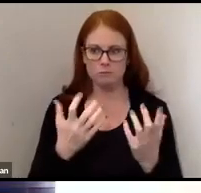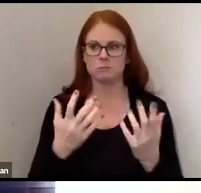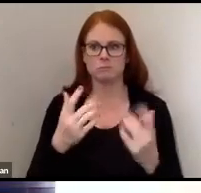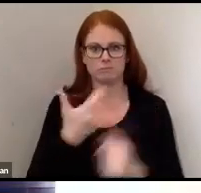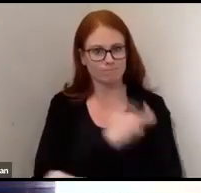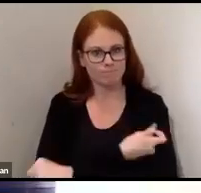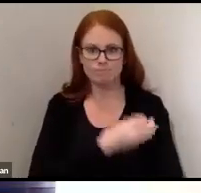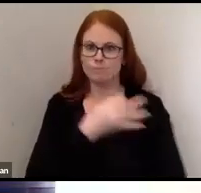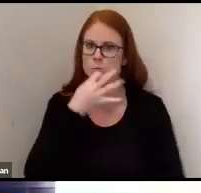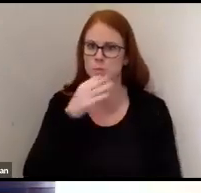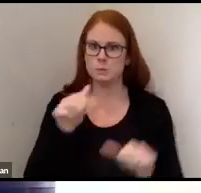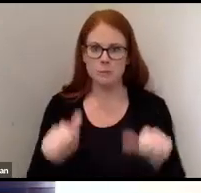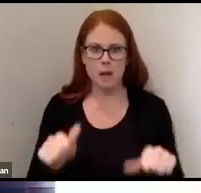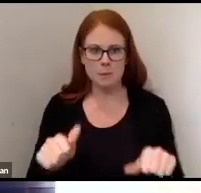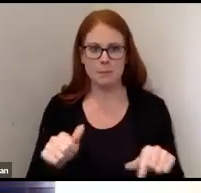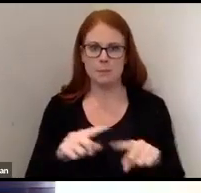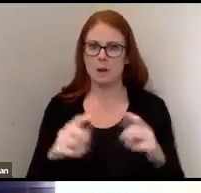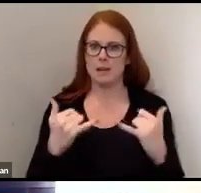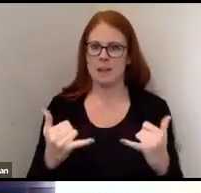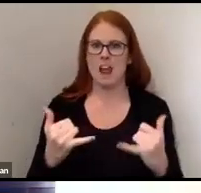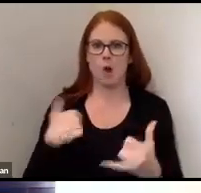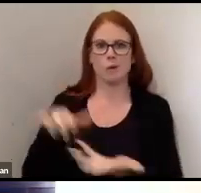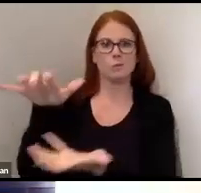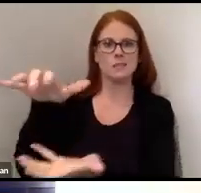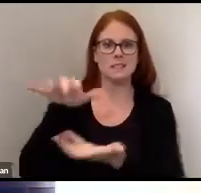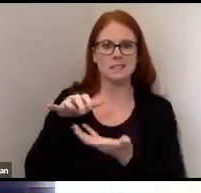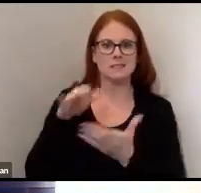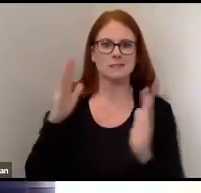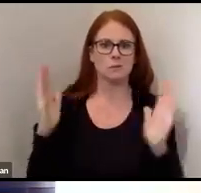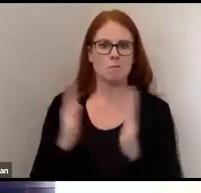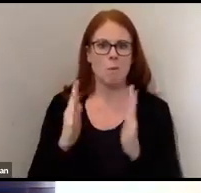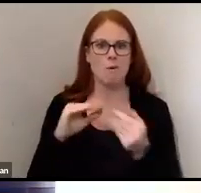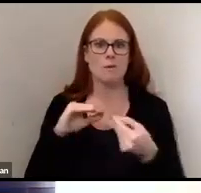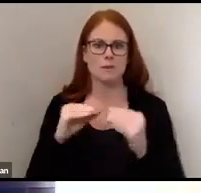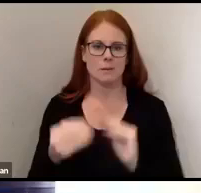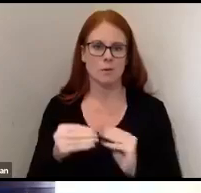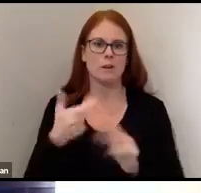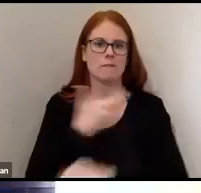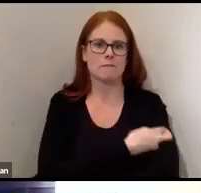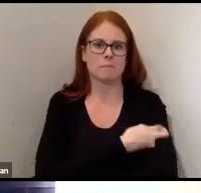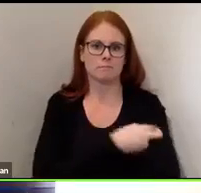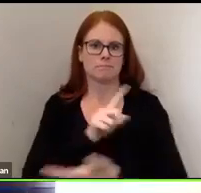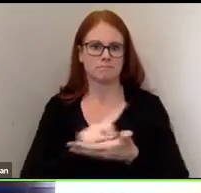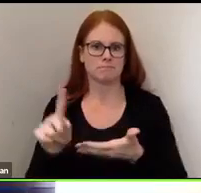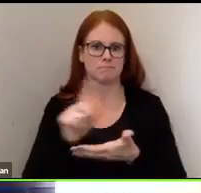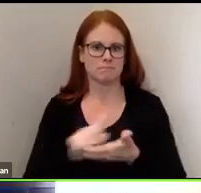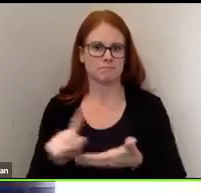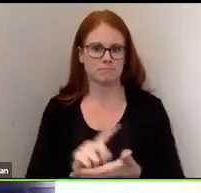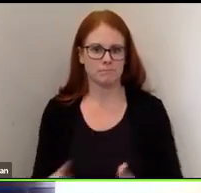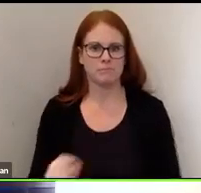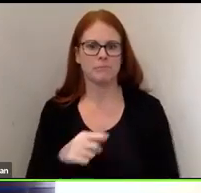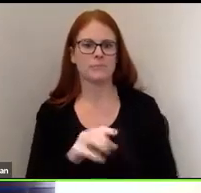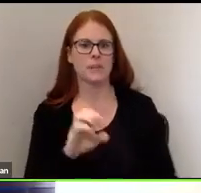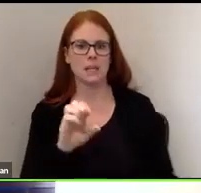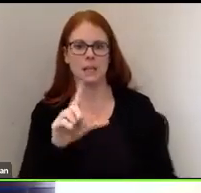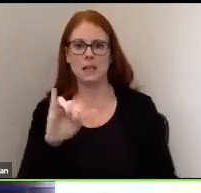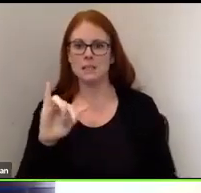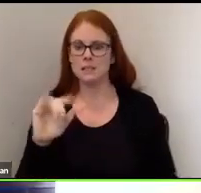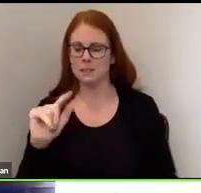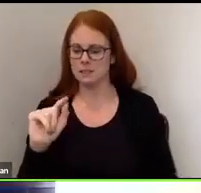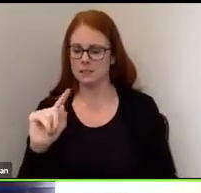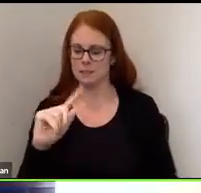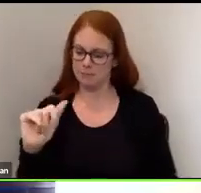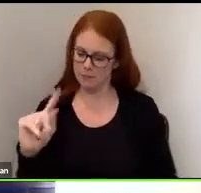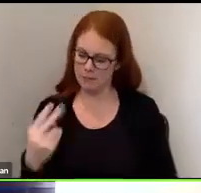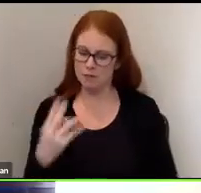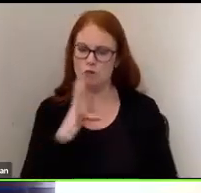just can't, just because of the small number of vaccines that we're getting. Elizabeth. Absolutely. So as you know, when you enter